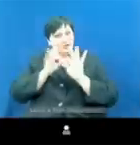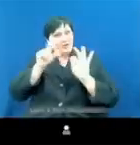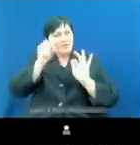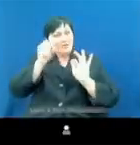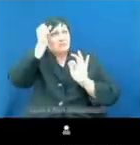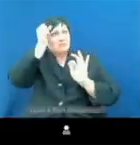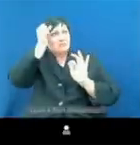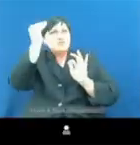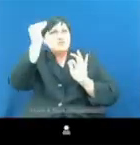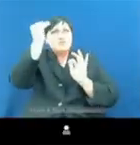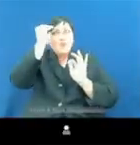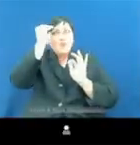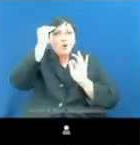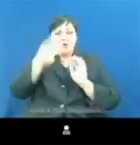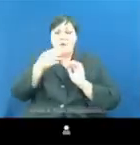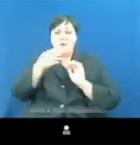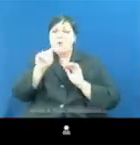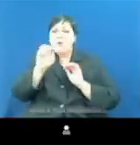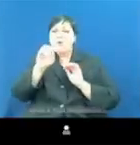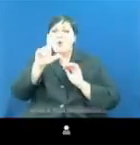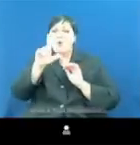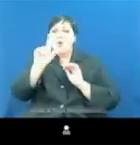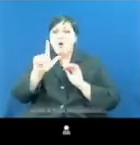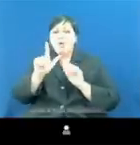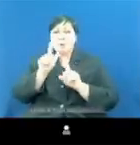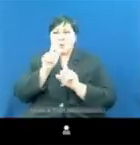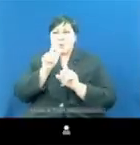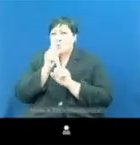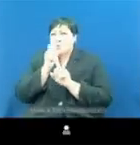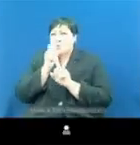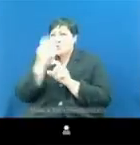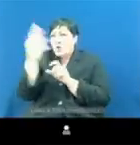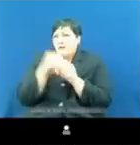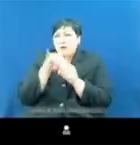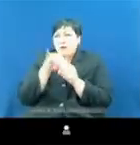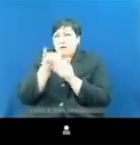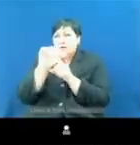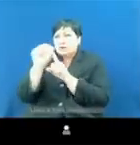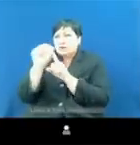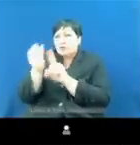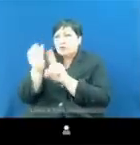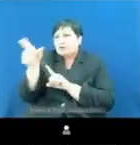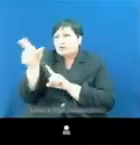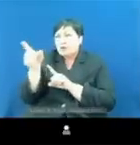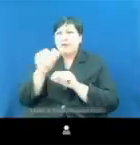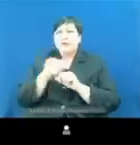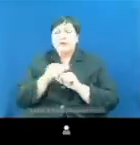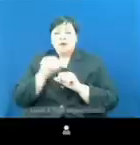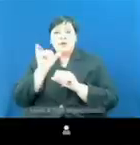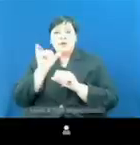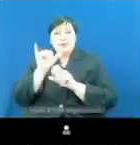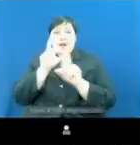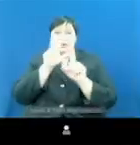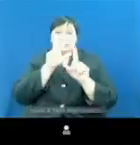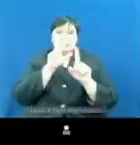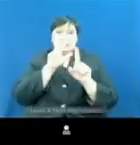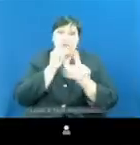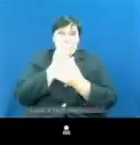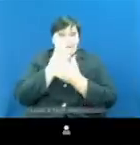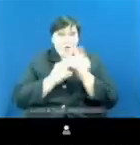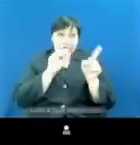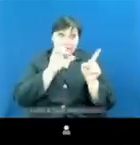different parties or the legal players in the system. Again, this applies both civil and criminal